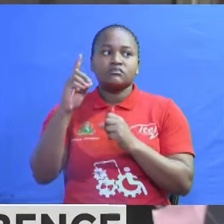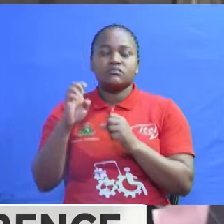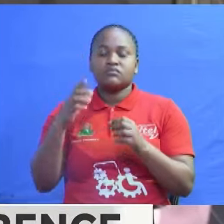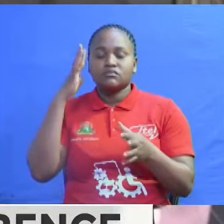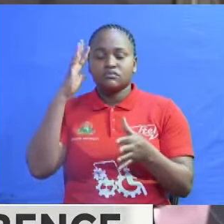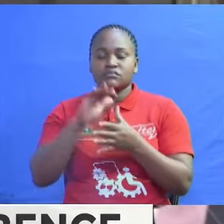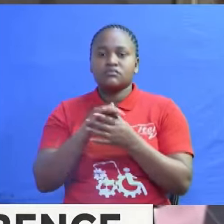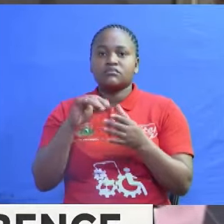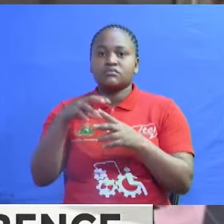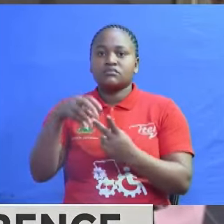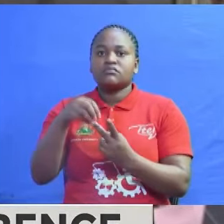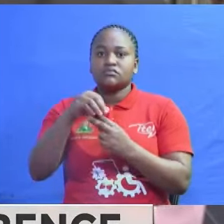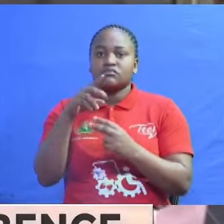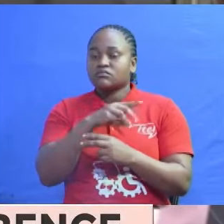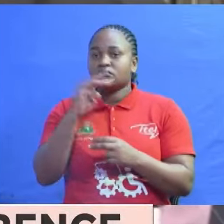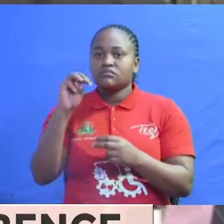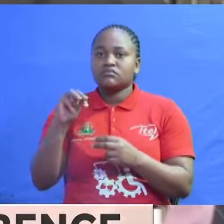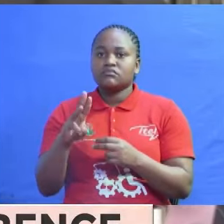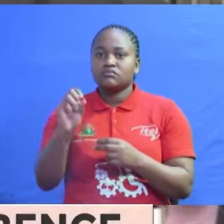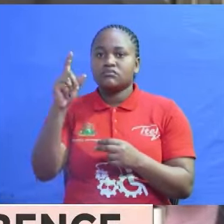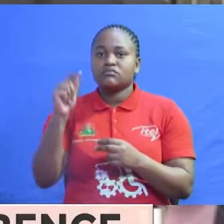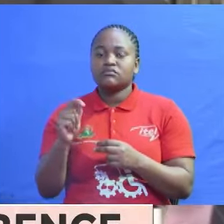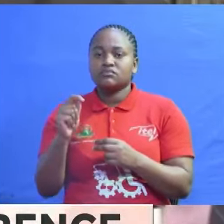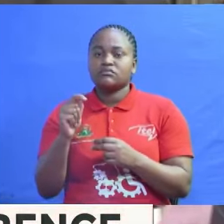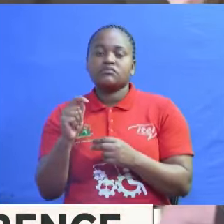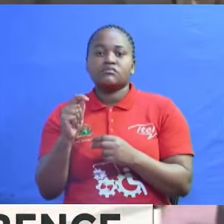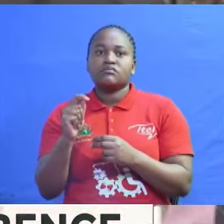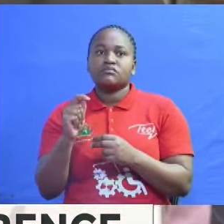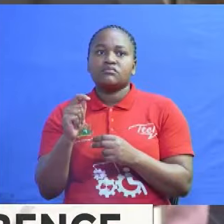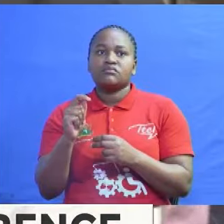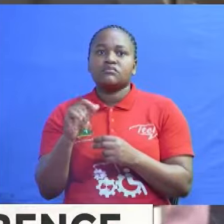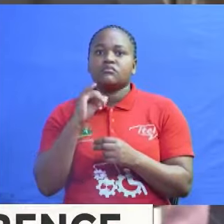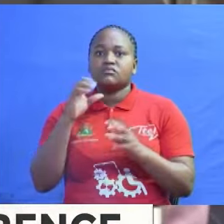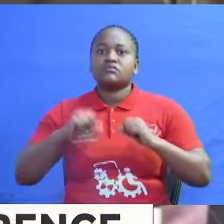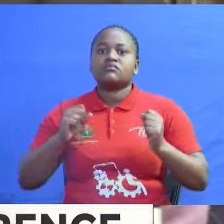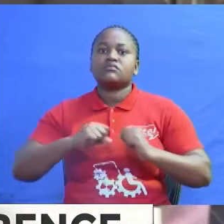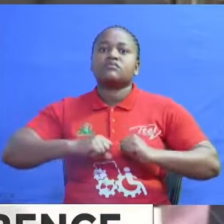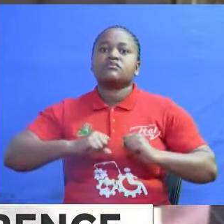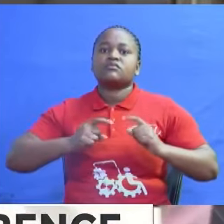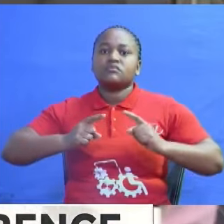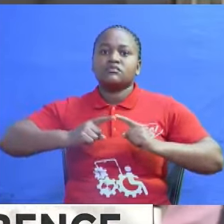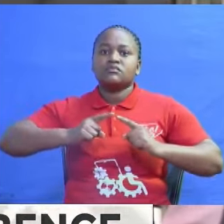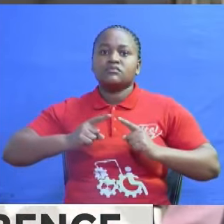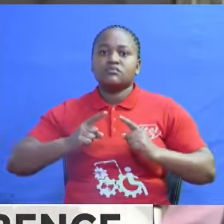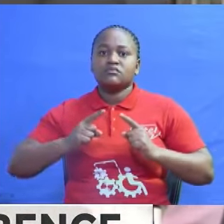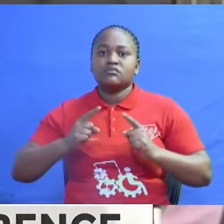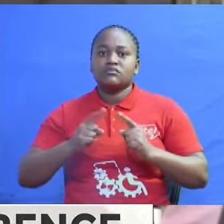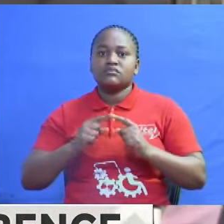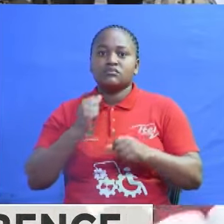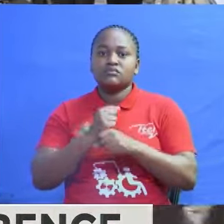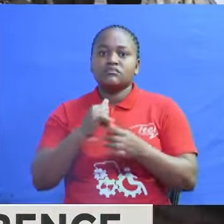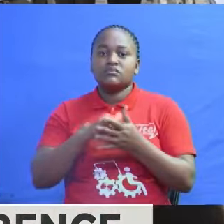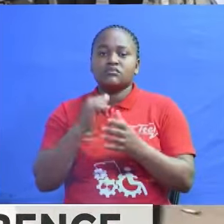believe the choosing of Masinde Muliro in Muliro University of Science and Technology is timely. We are able to the task and we'll do